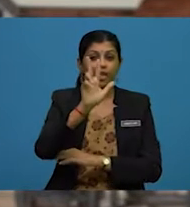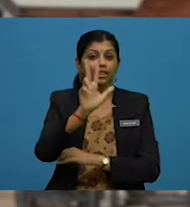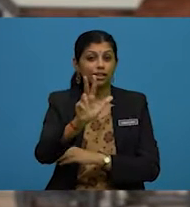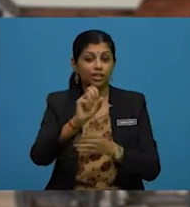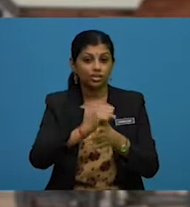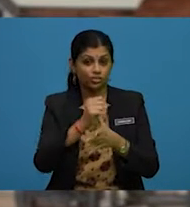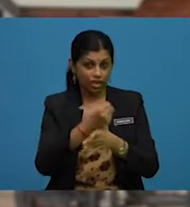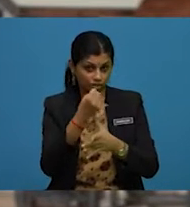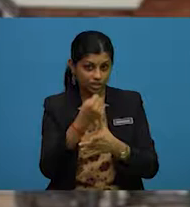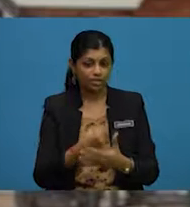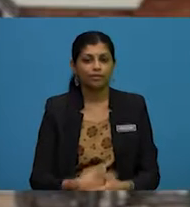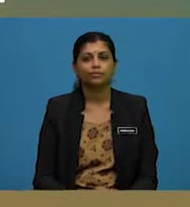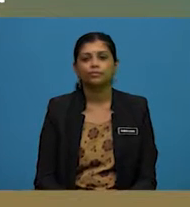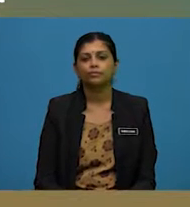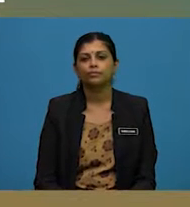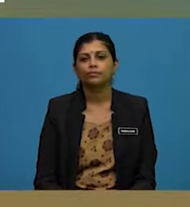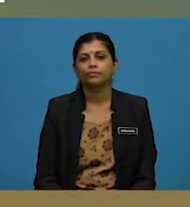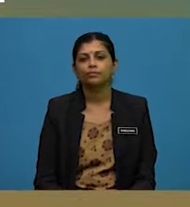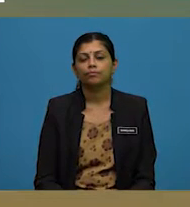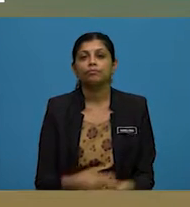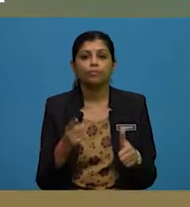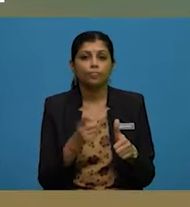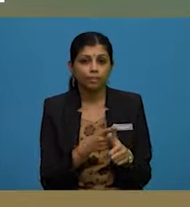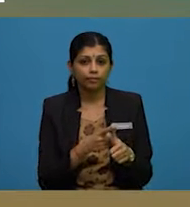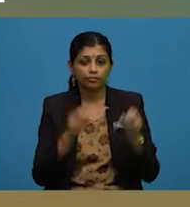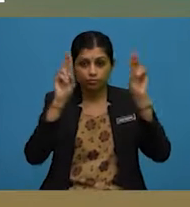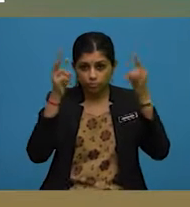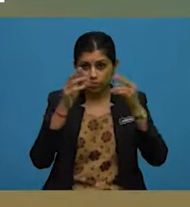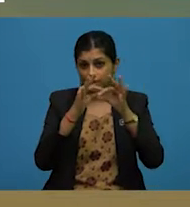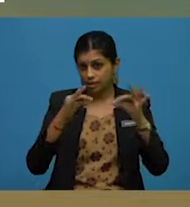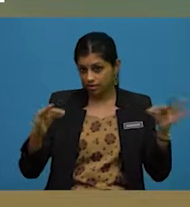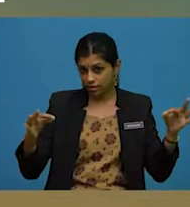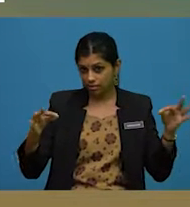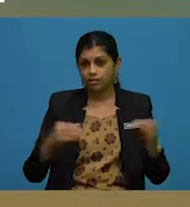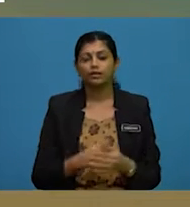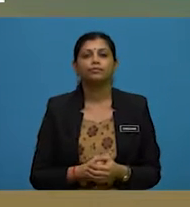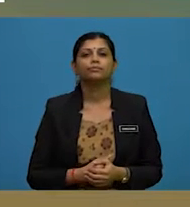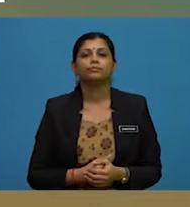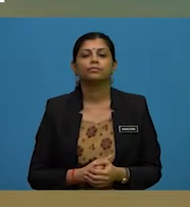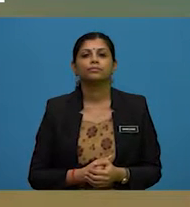passage into 3 sections? Topic sentence,